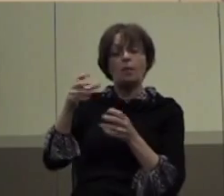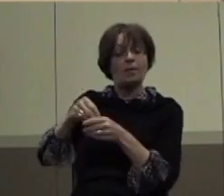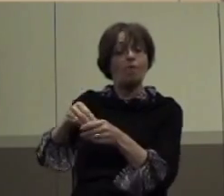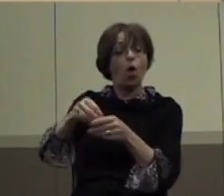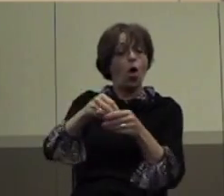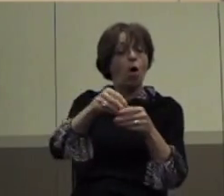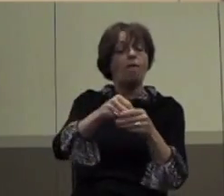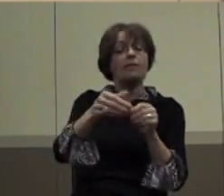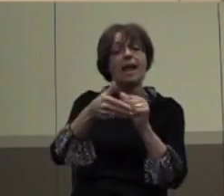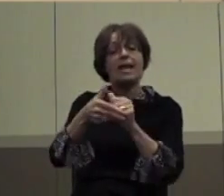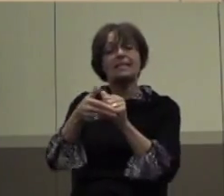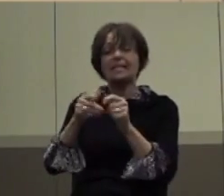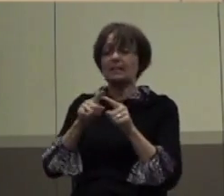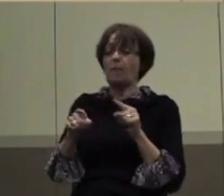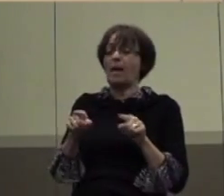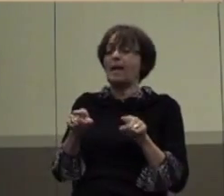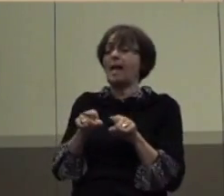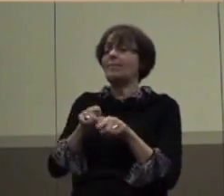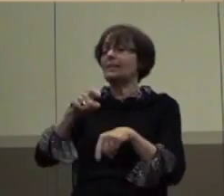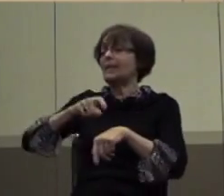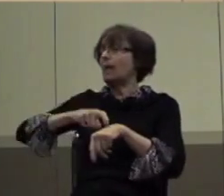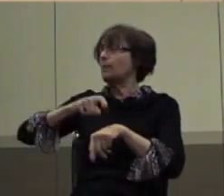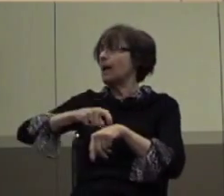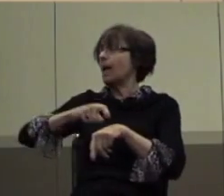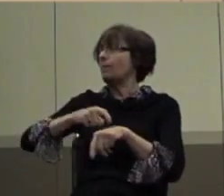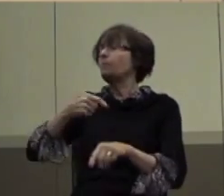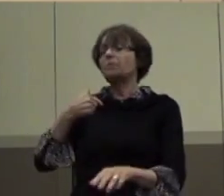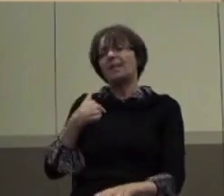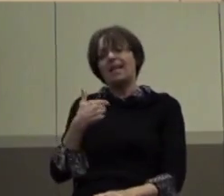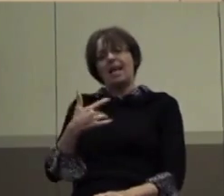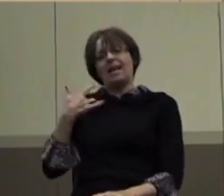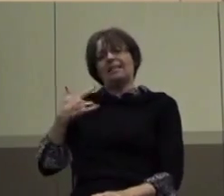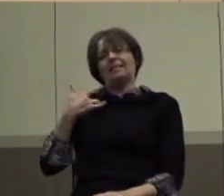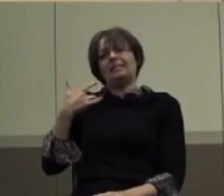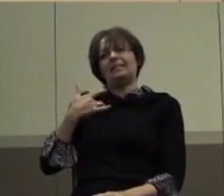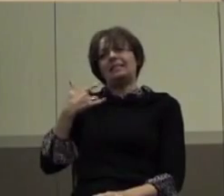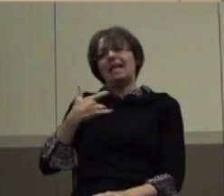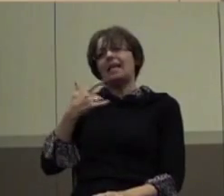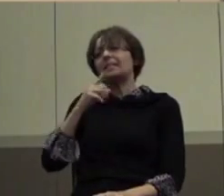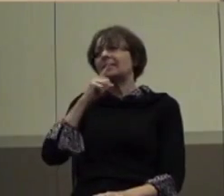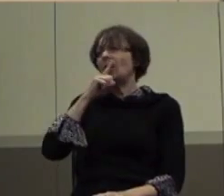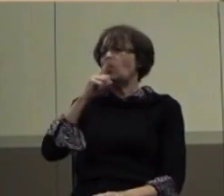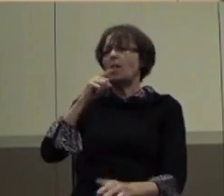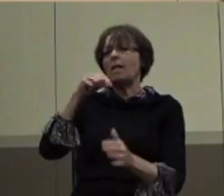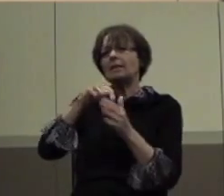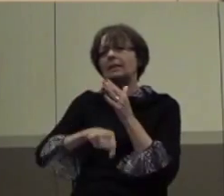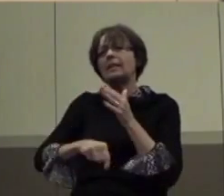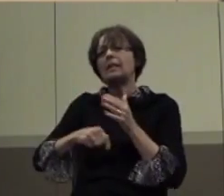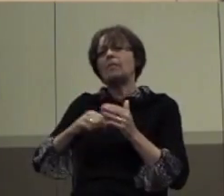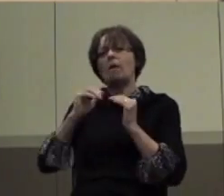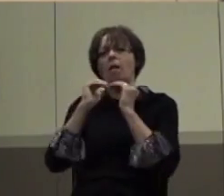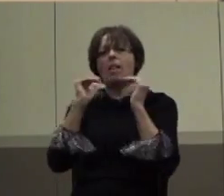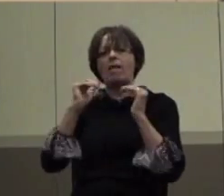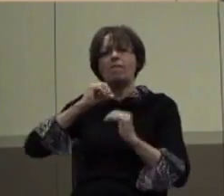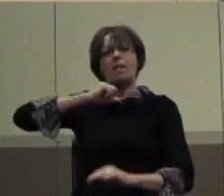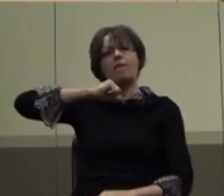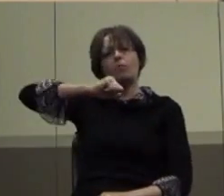to assist, but at the same time, I sense a real deep level of resistance.